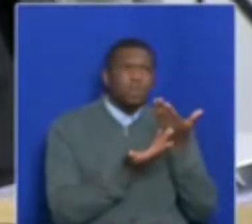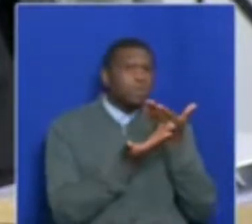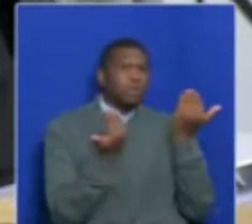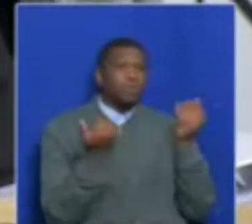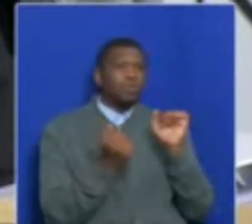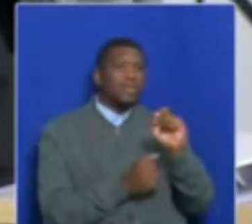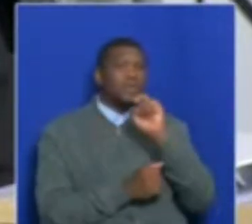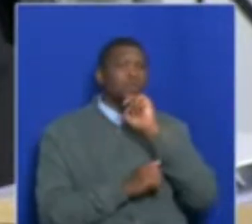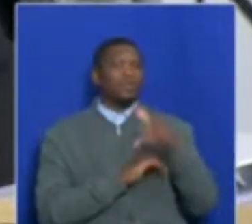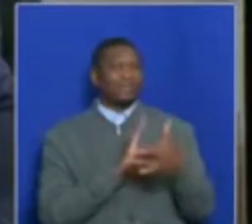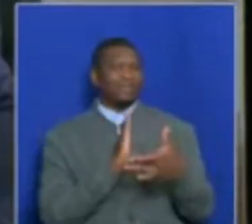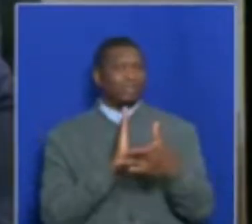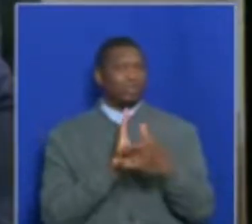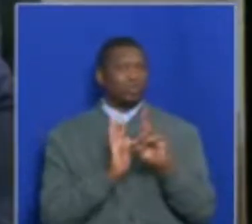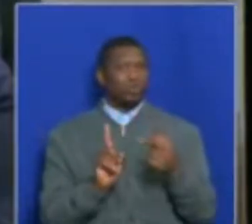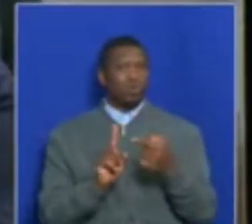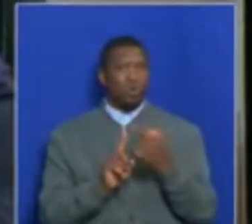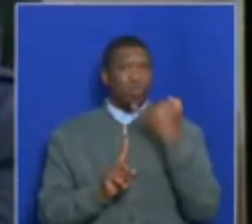Or